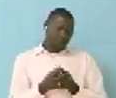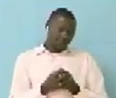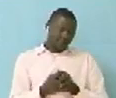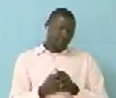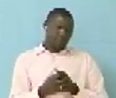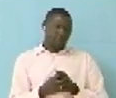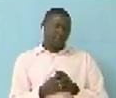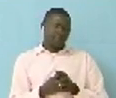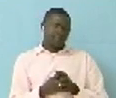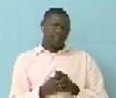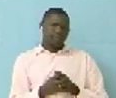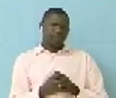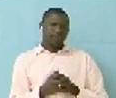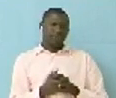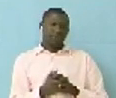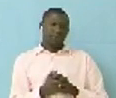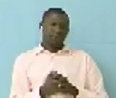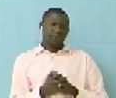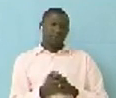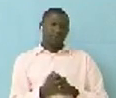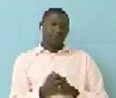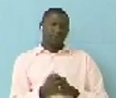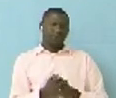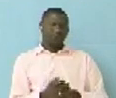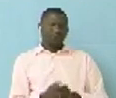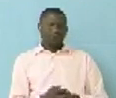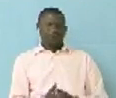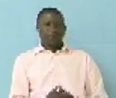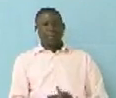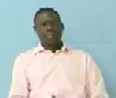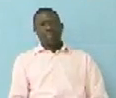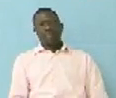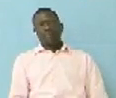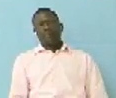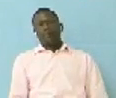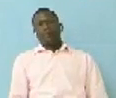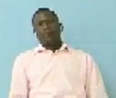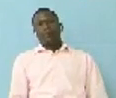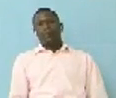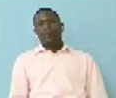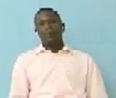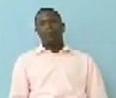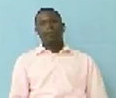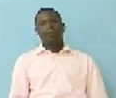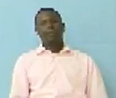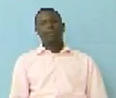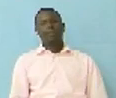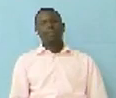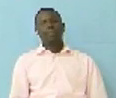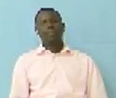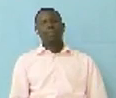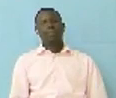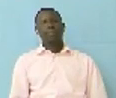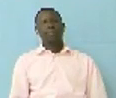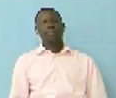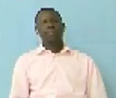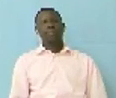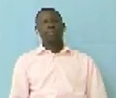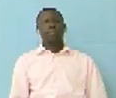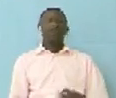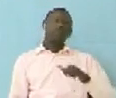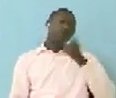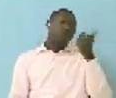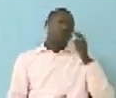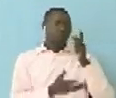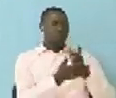play la sato to Momadou Sanyang da moto meyalan ko atela ka ko famul be tawande ka ke landi bulu ka meyalan ko abisujiri ngala do ko wala. Other